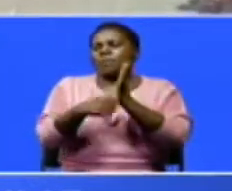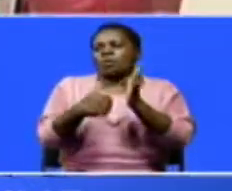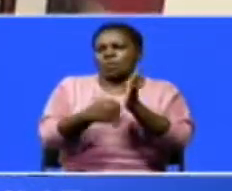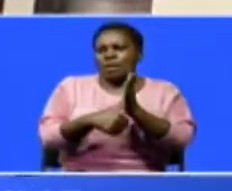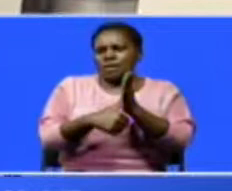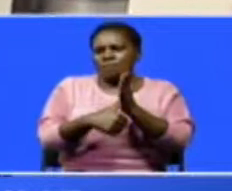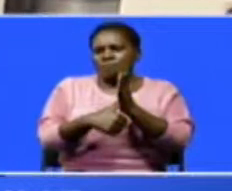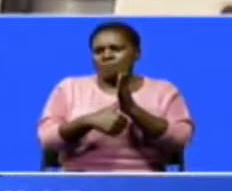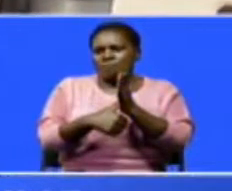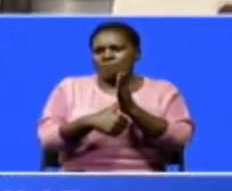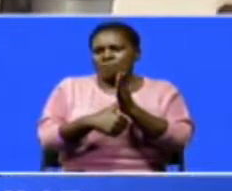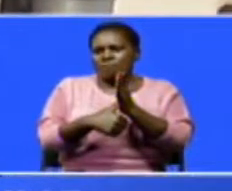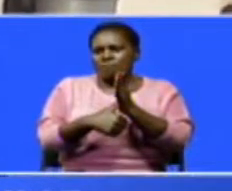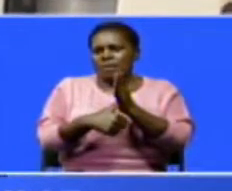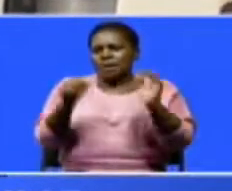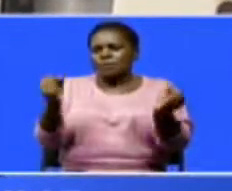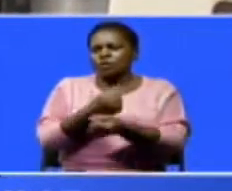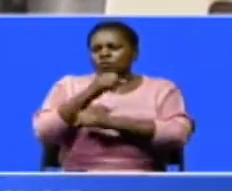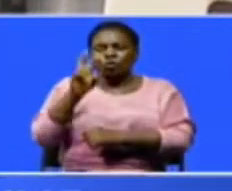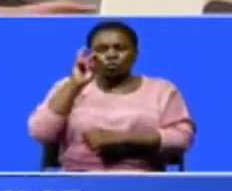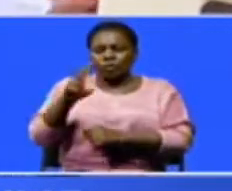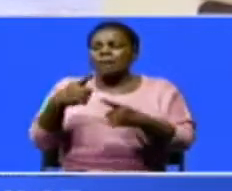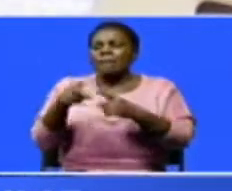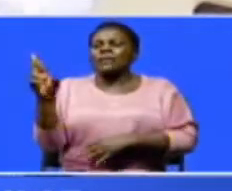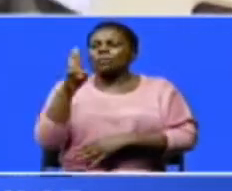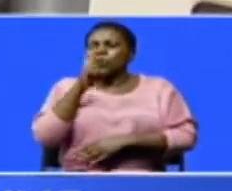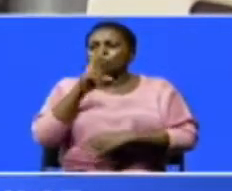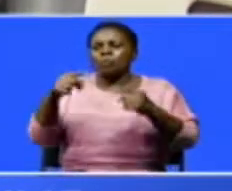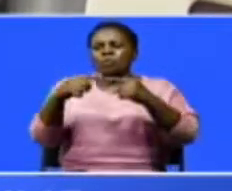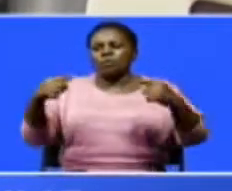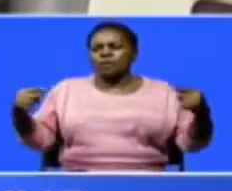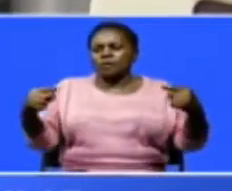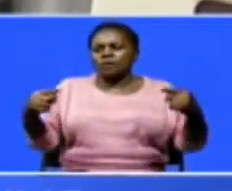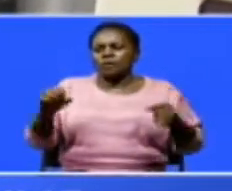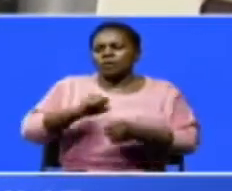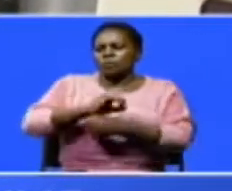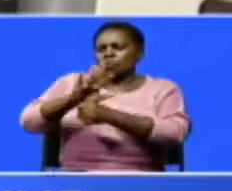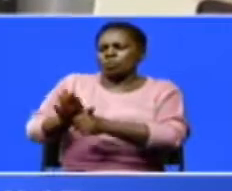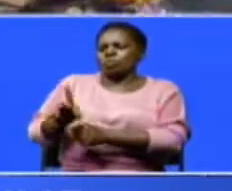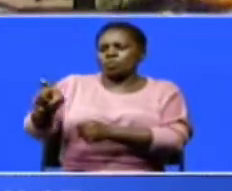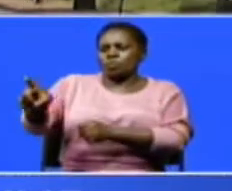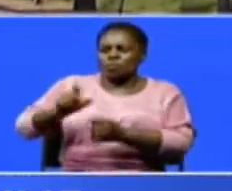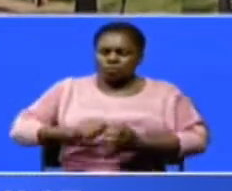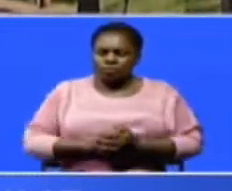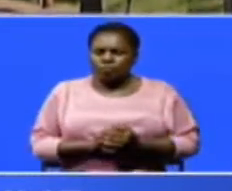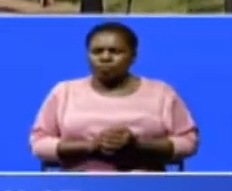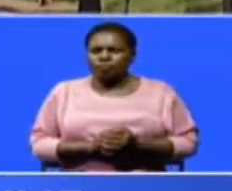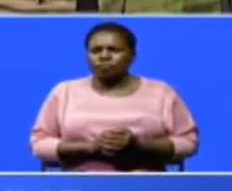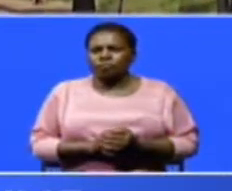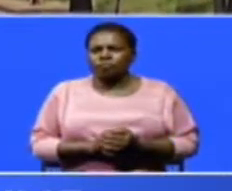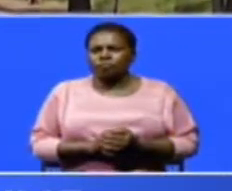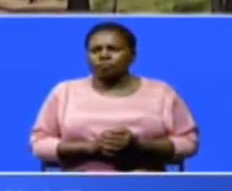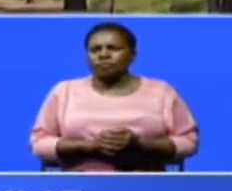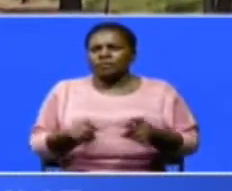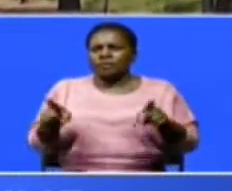the Calvary of the invisible yet deadly enemy, that is the contagious COVID-19.